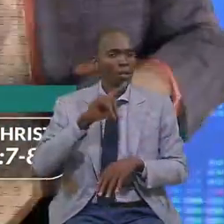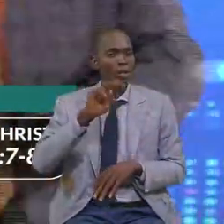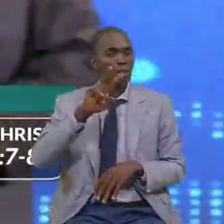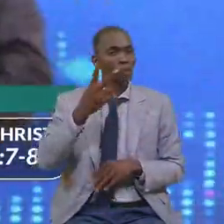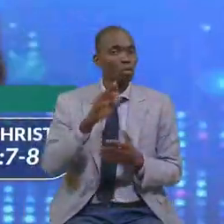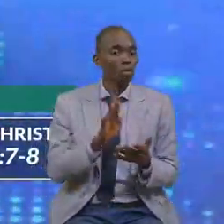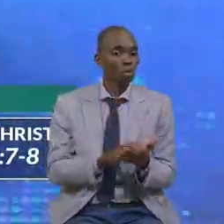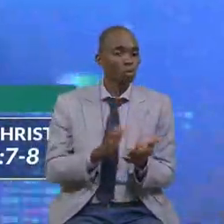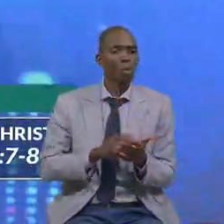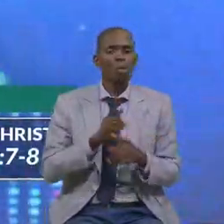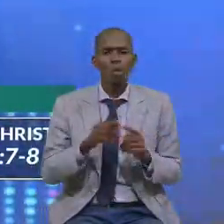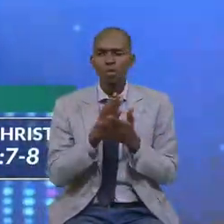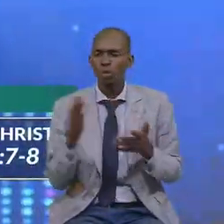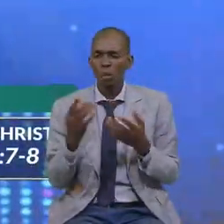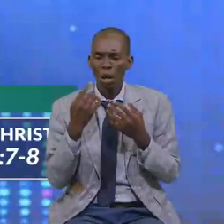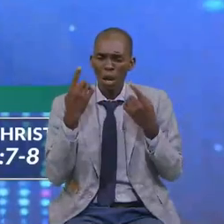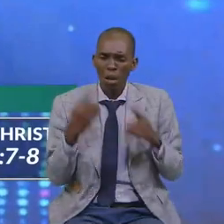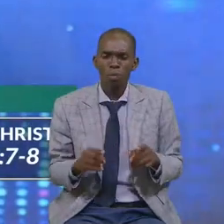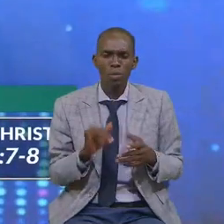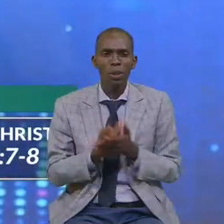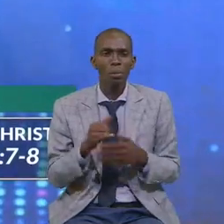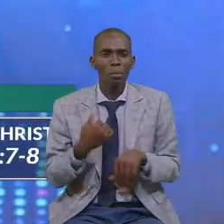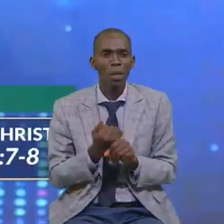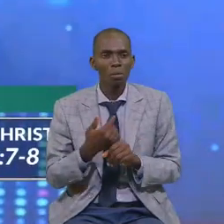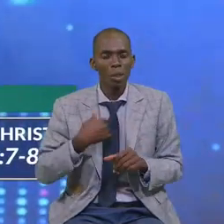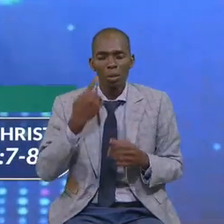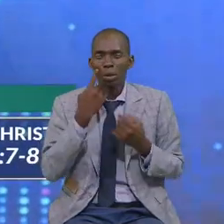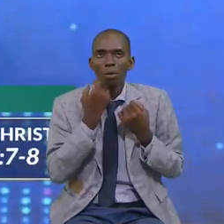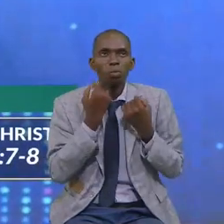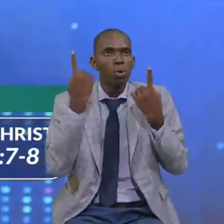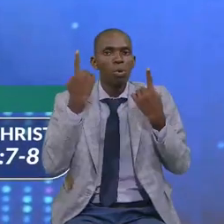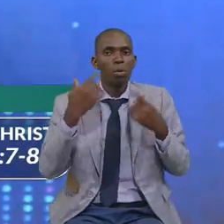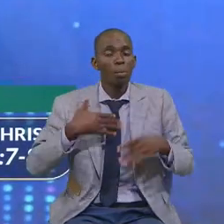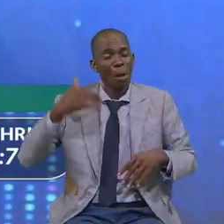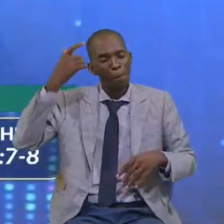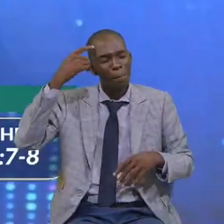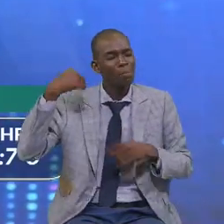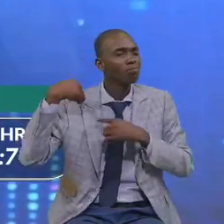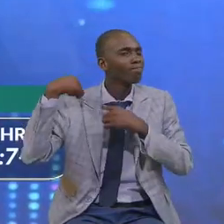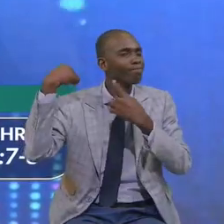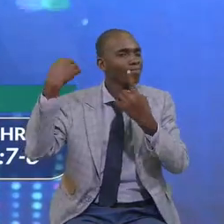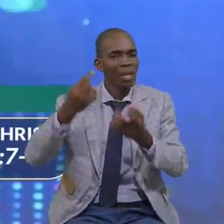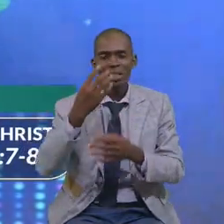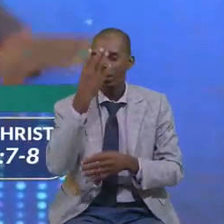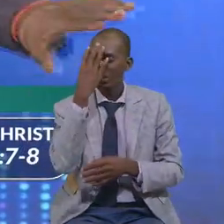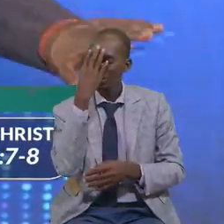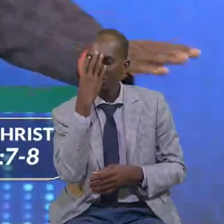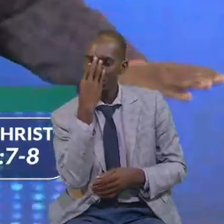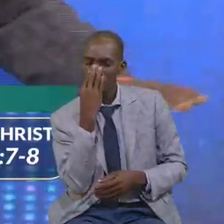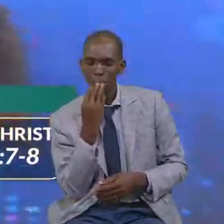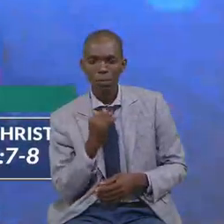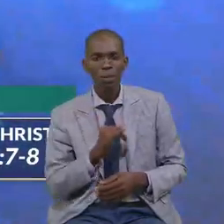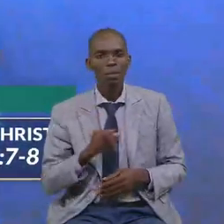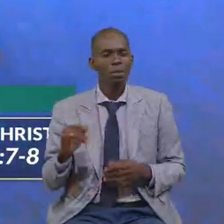that woke me up. The brain had been sleeping and slumbering. Then a